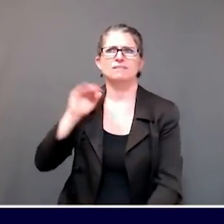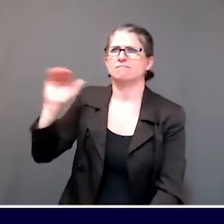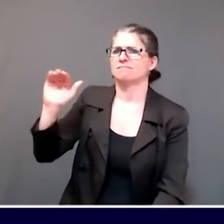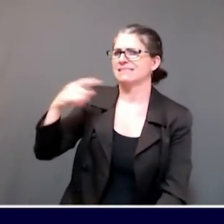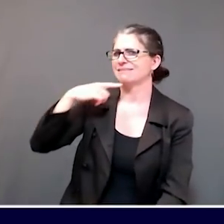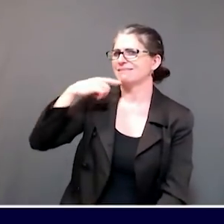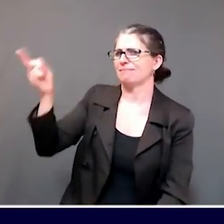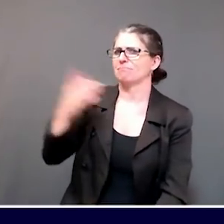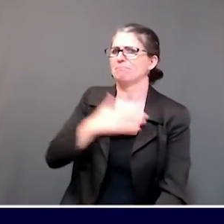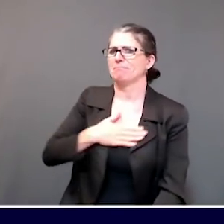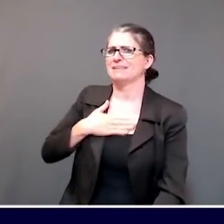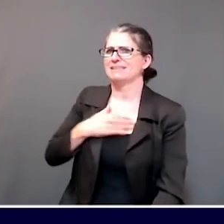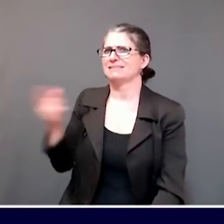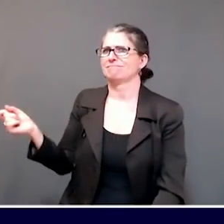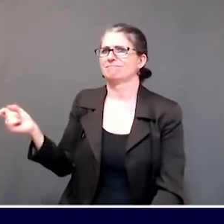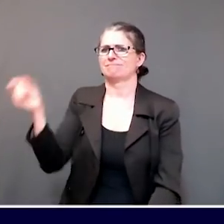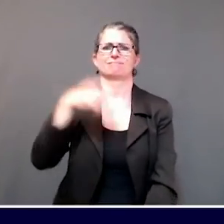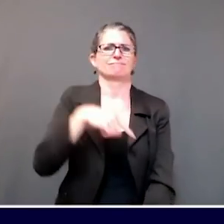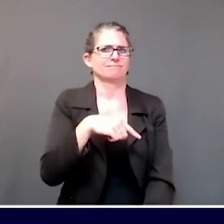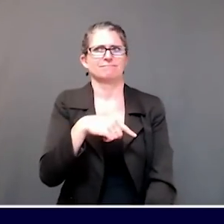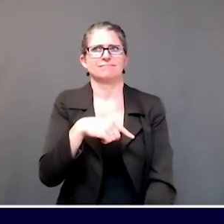backlogged?